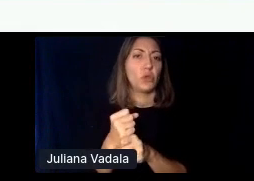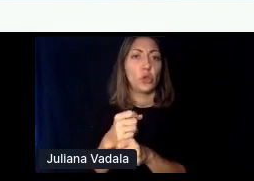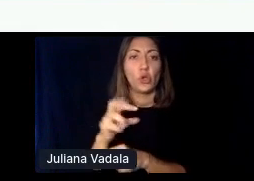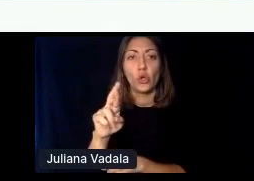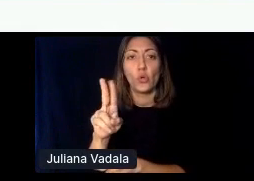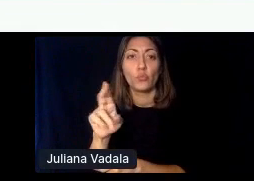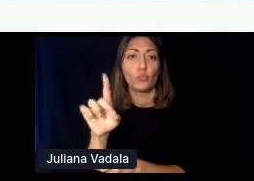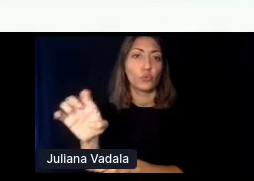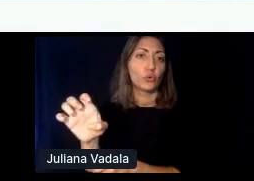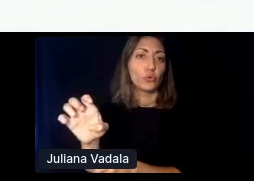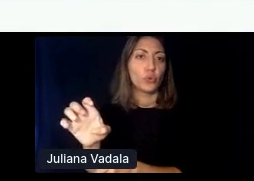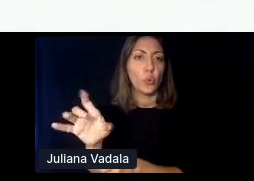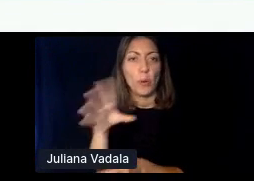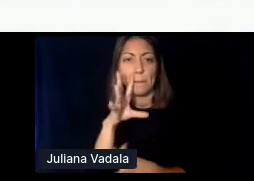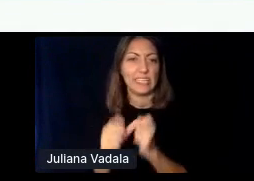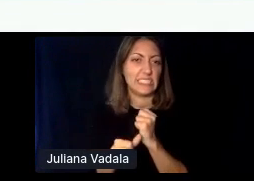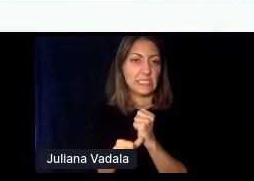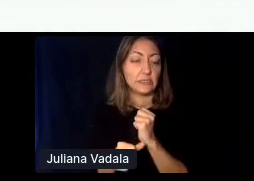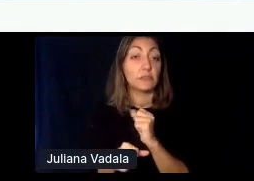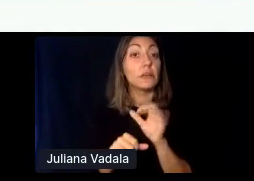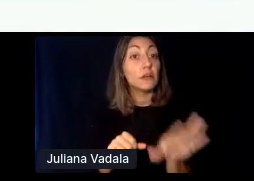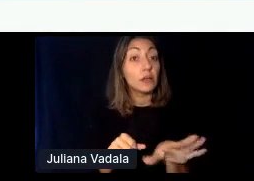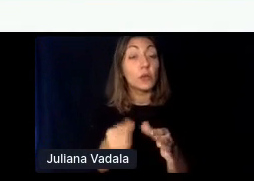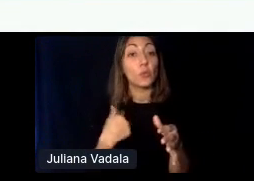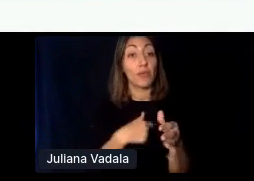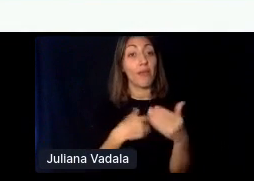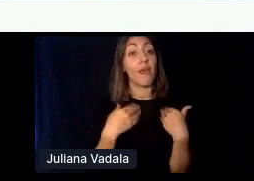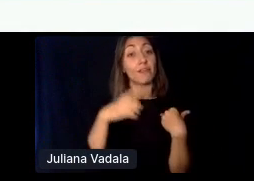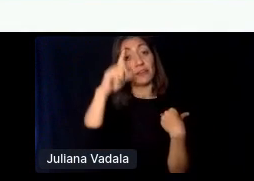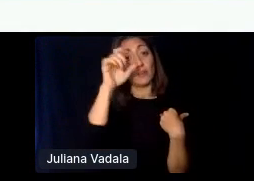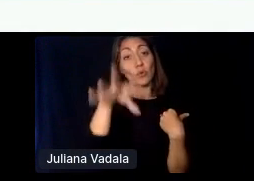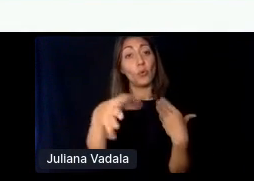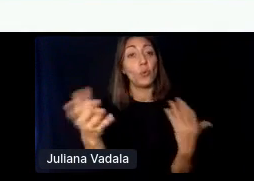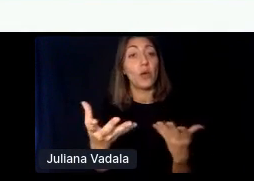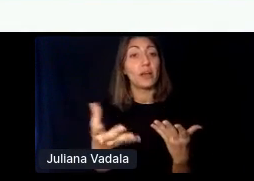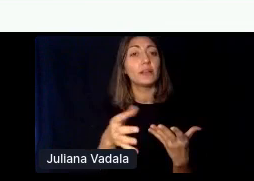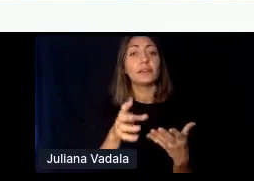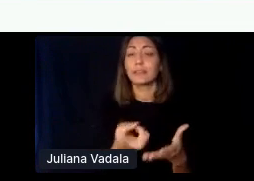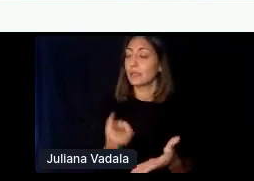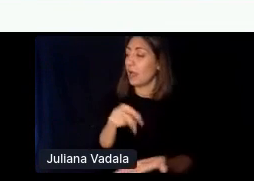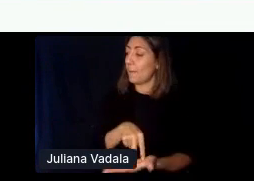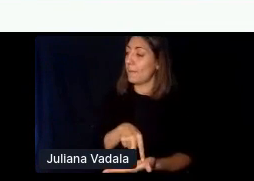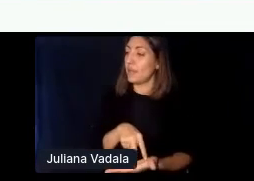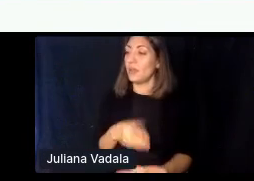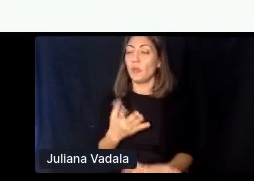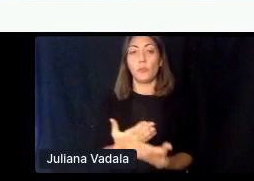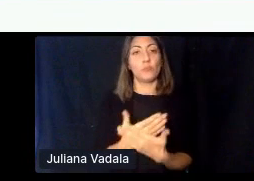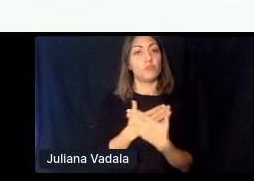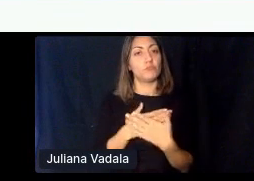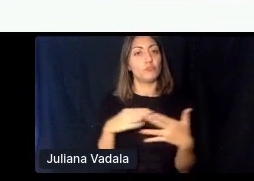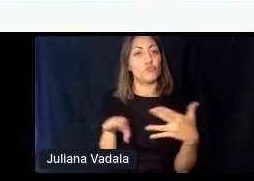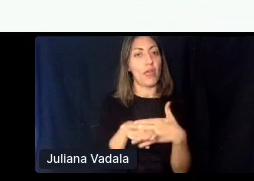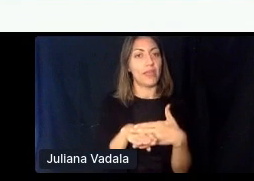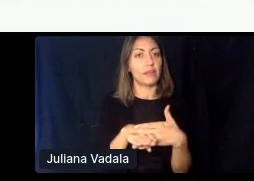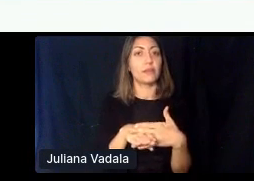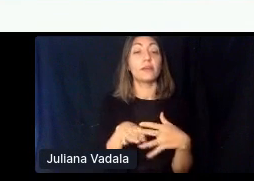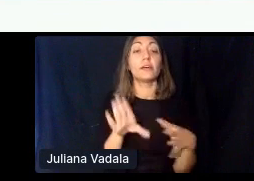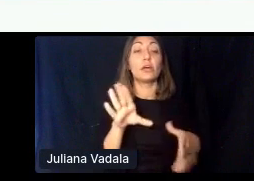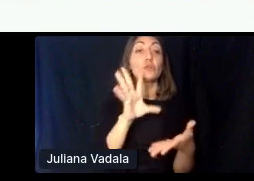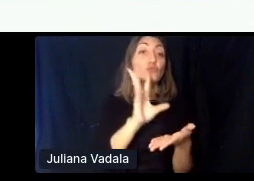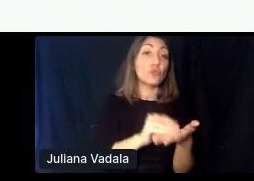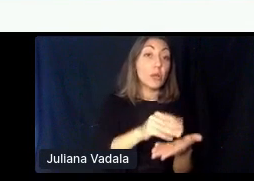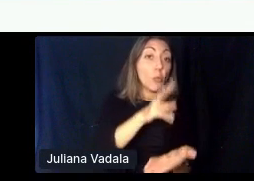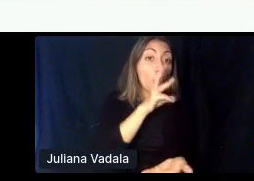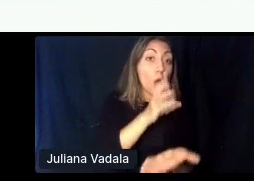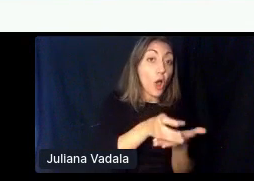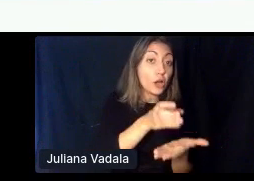break. Leave your computer, drink a glass of water, tell a friend about what happened, or take whatever actions you know